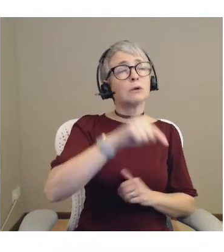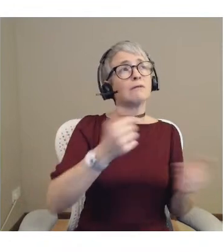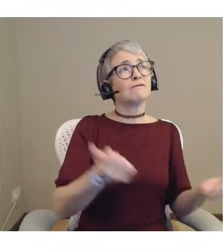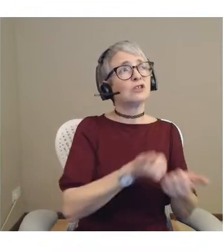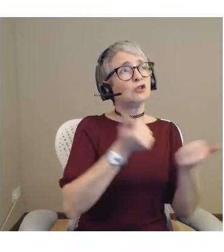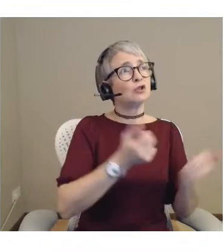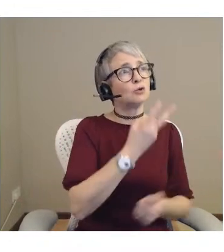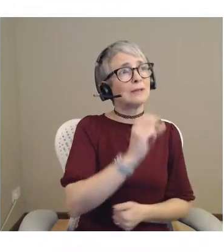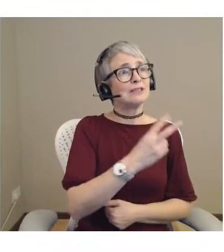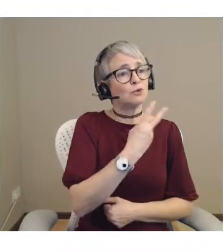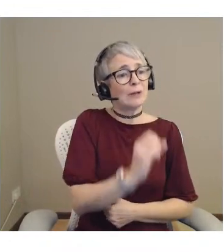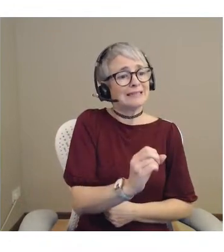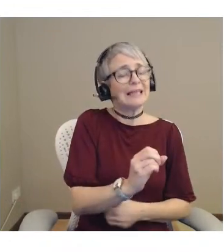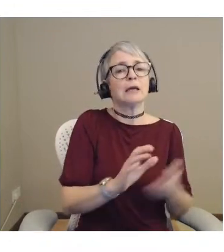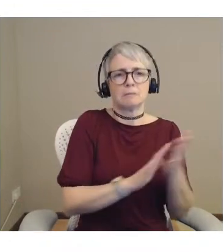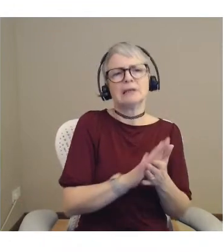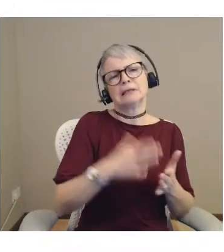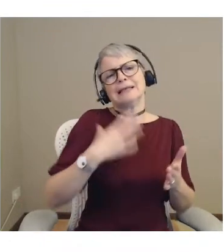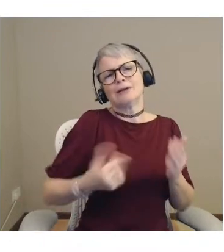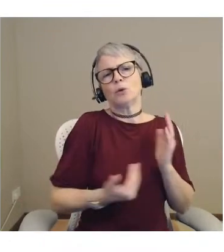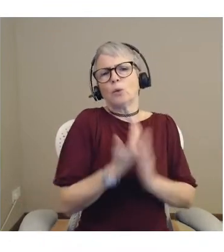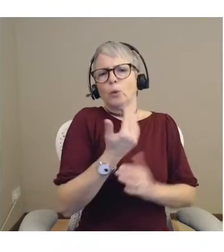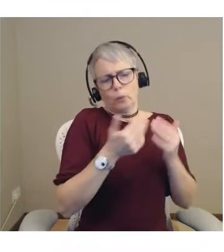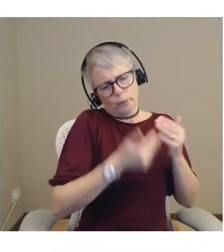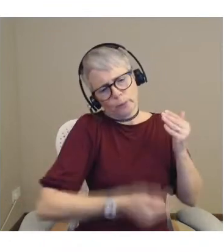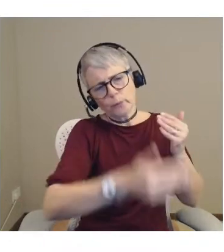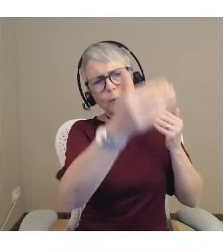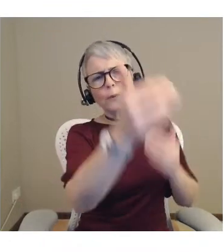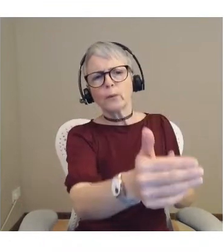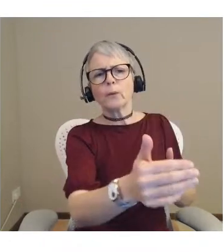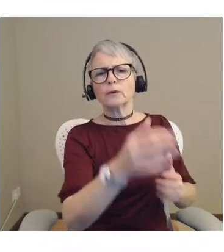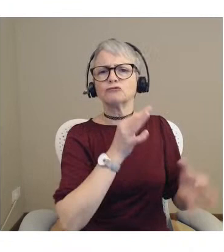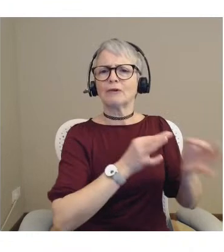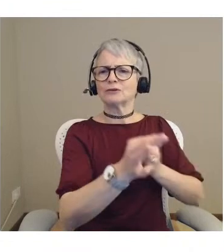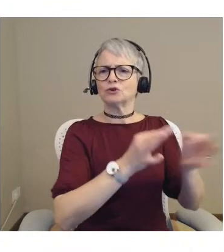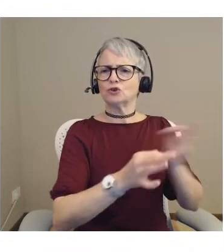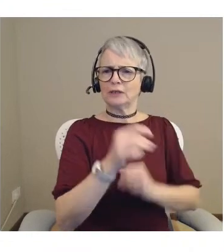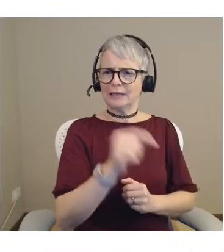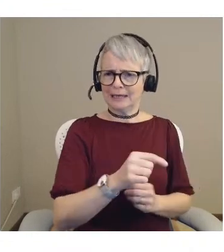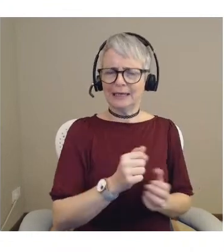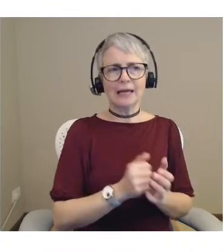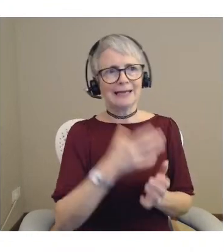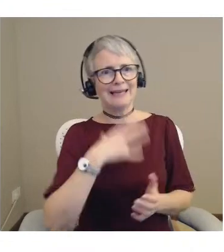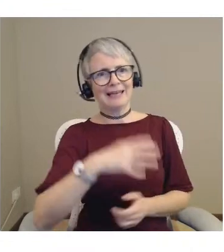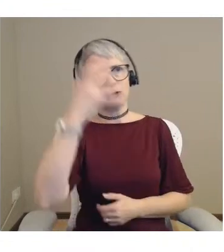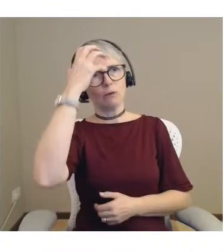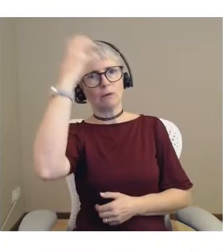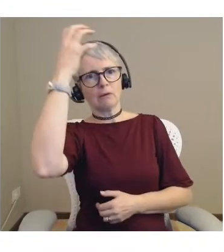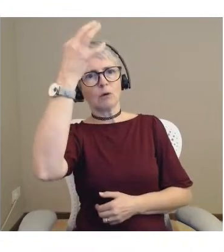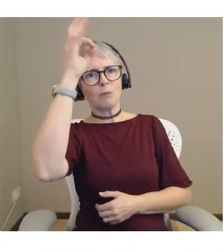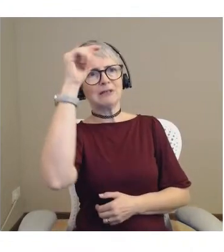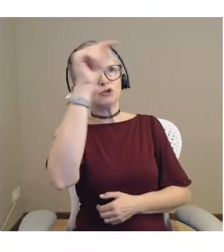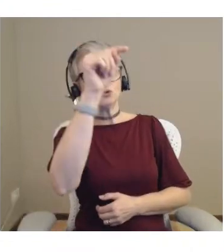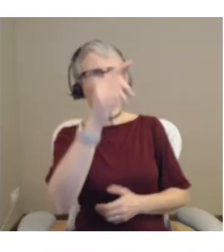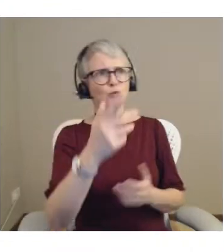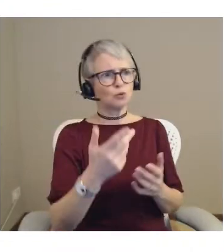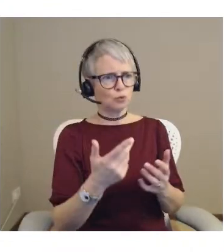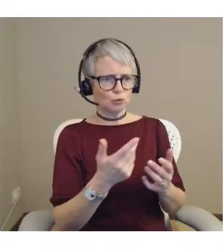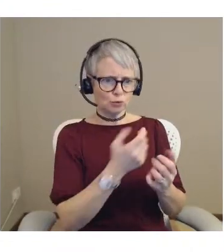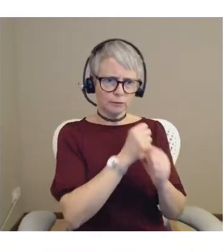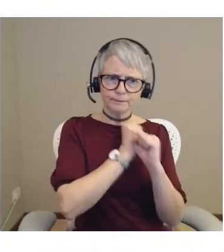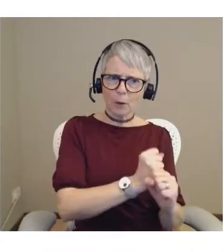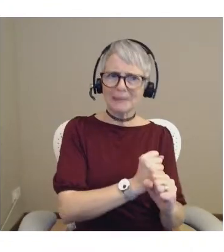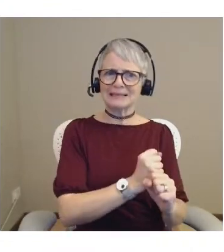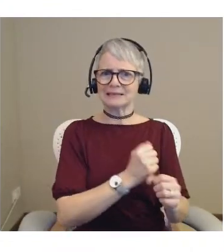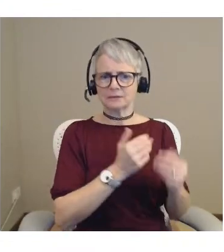that the Commission will present a renewed commitment for the rights of persons with disabilities. Our